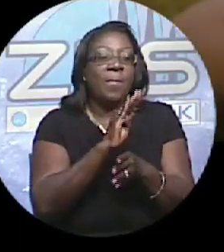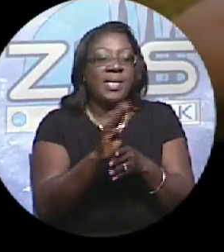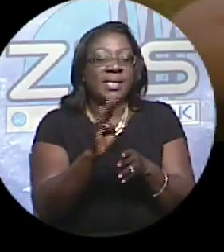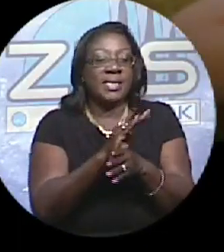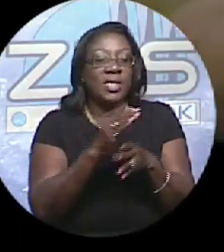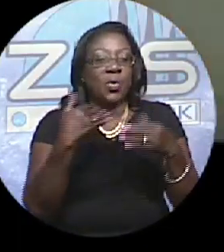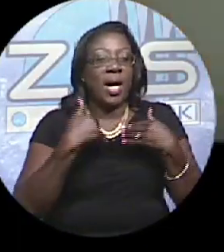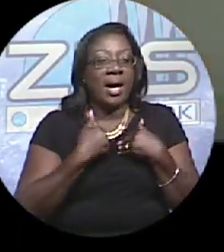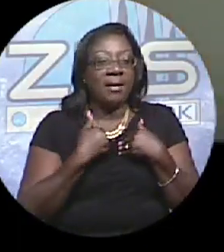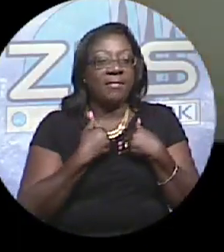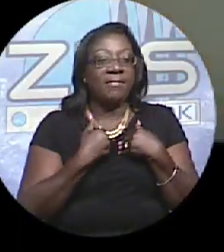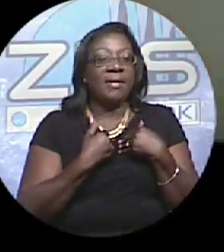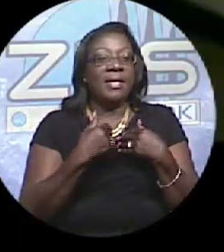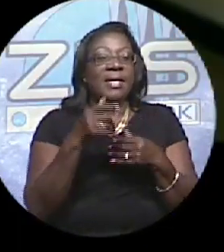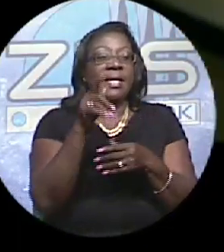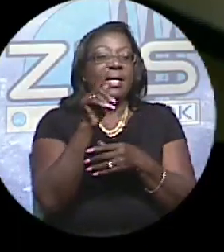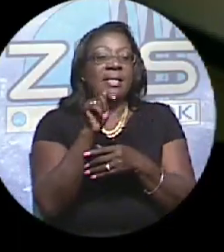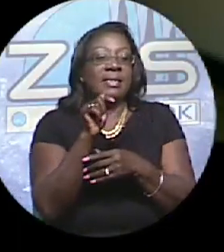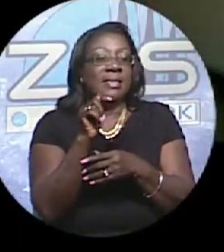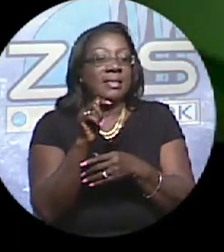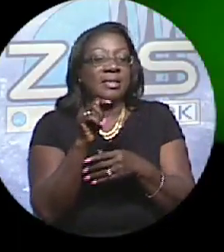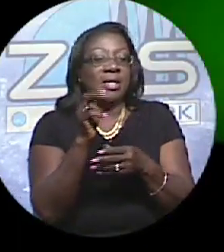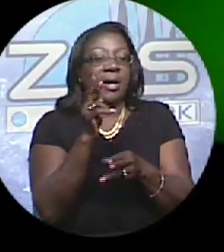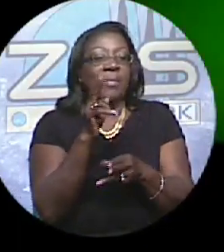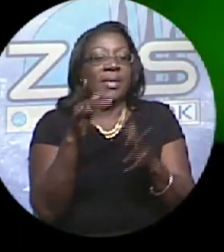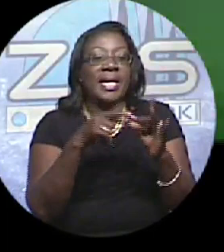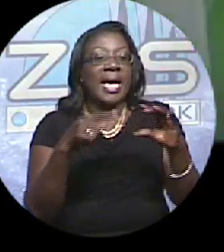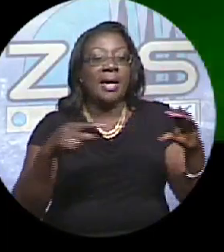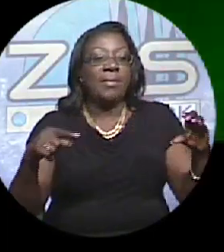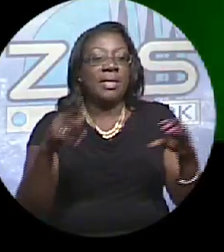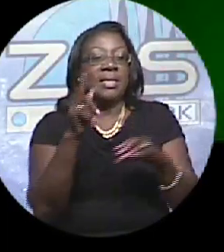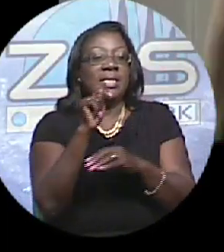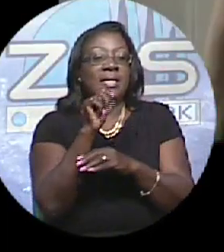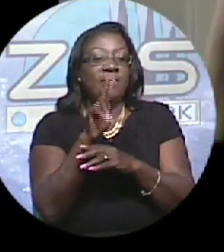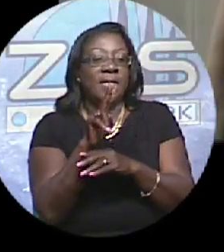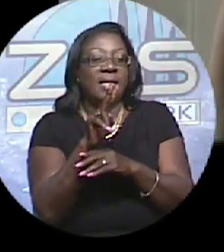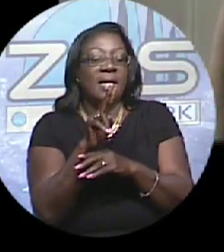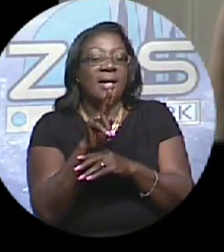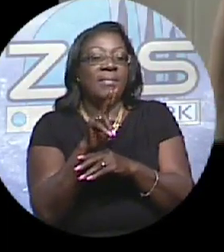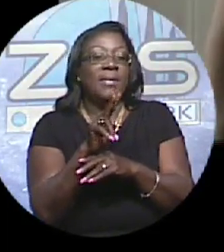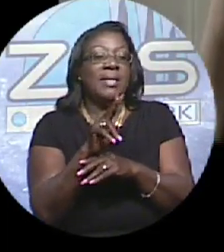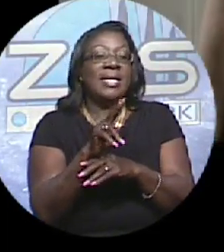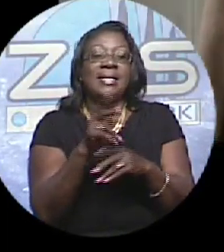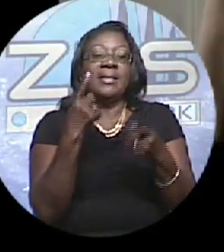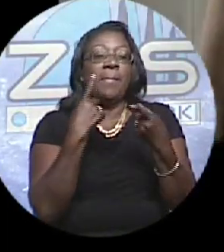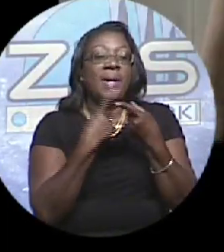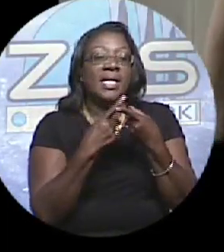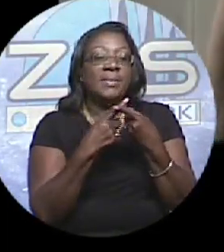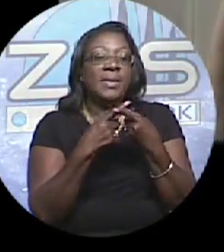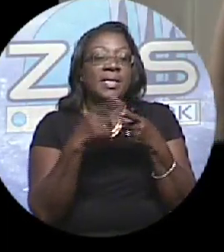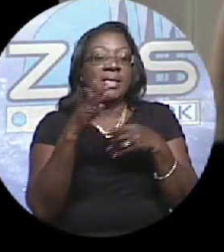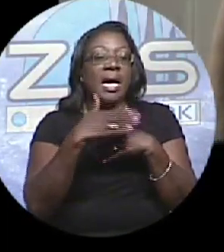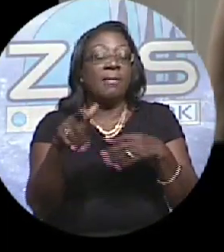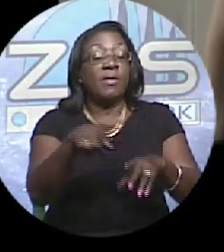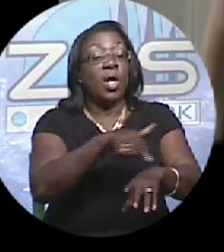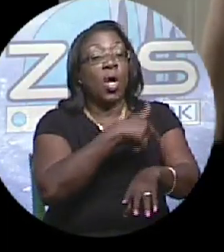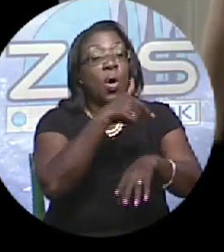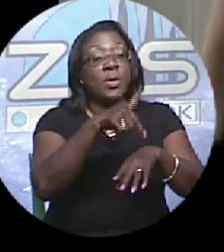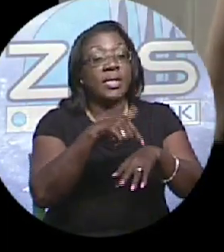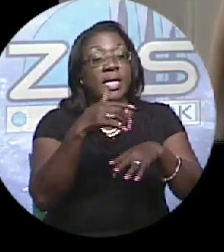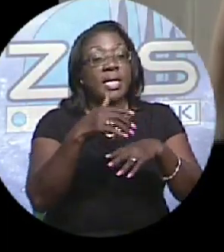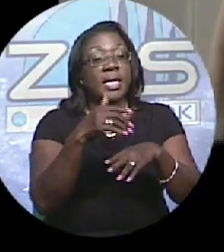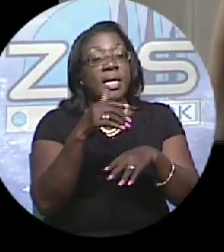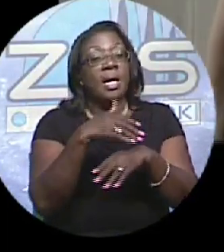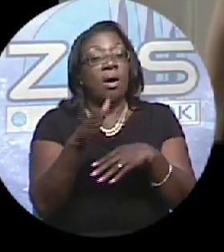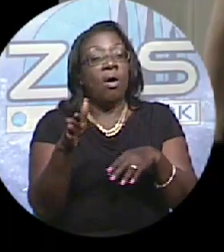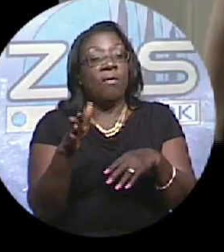TV? That means a plus, because after a long day or, going around, you come back home, you want